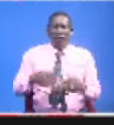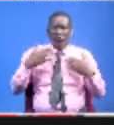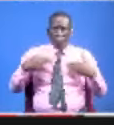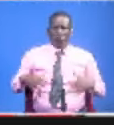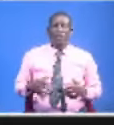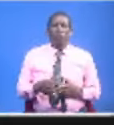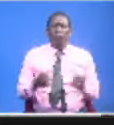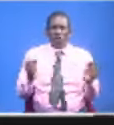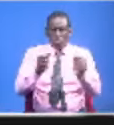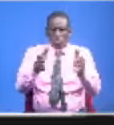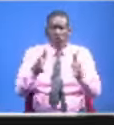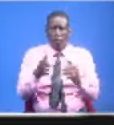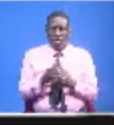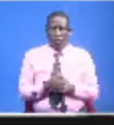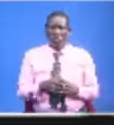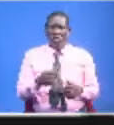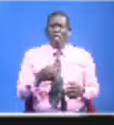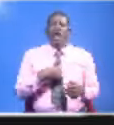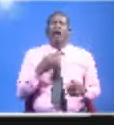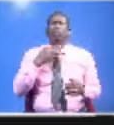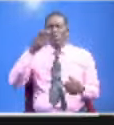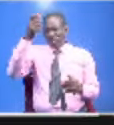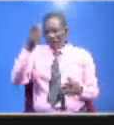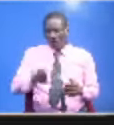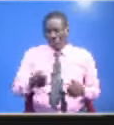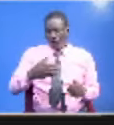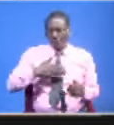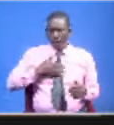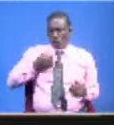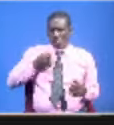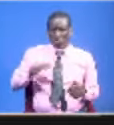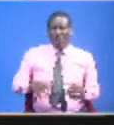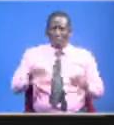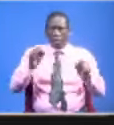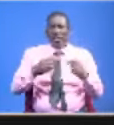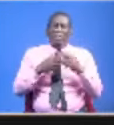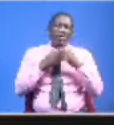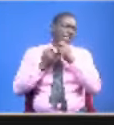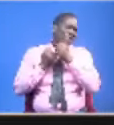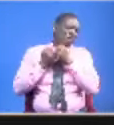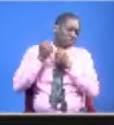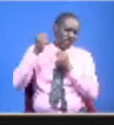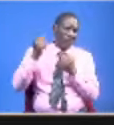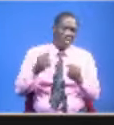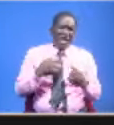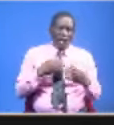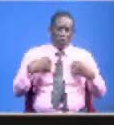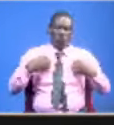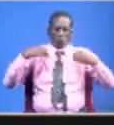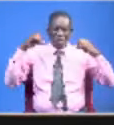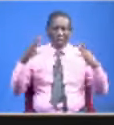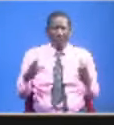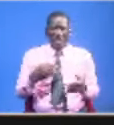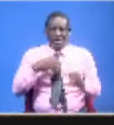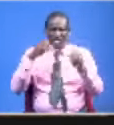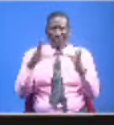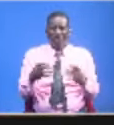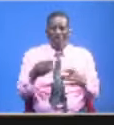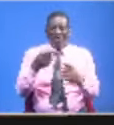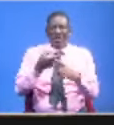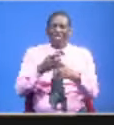wakampeleka mochari. Mimi natafuta justice for my daughter. Amenyugwa hivi, hakuwa na nguo, hakuwa na nini. Na alafu then unaona